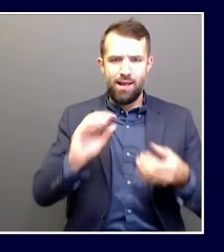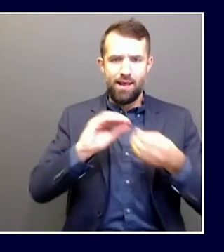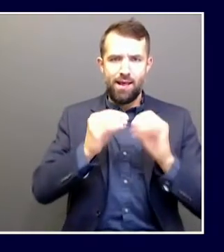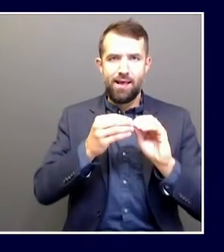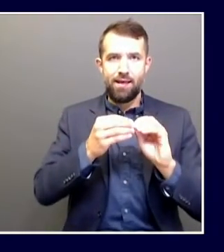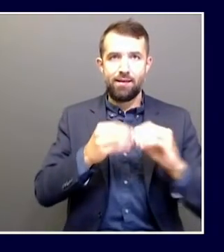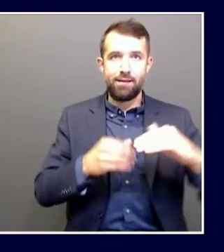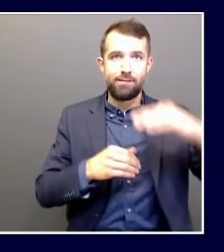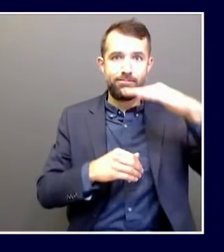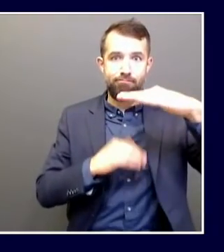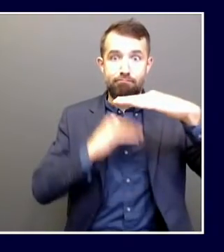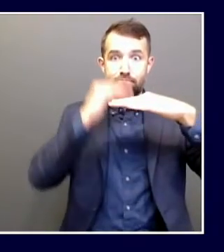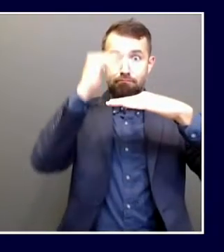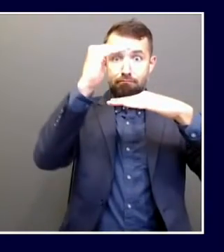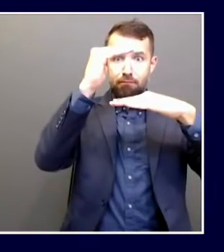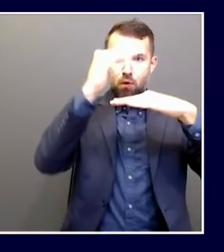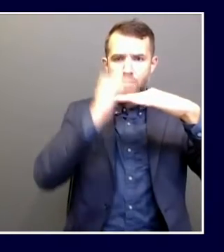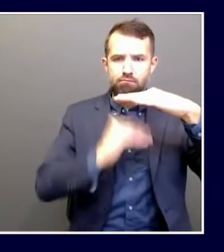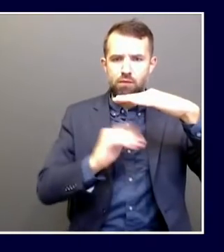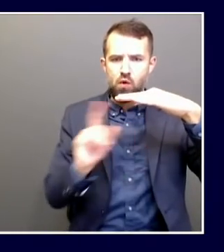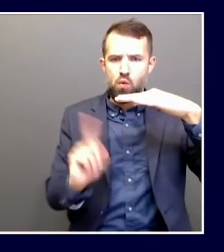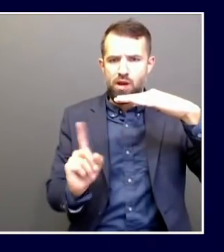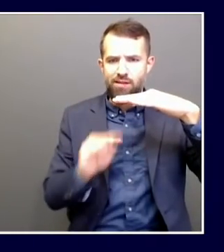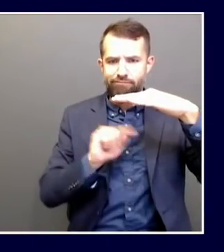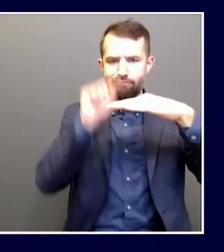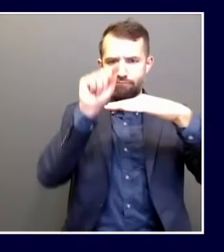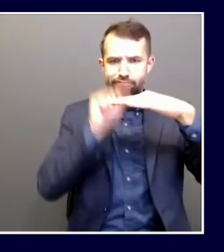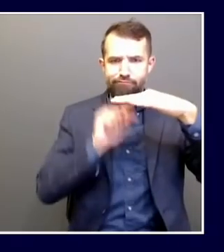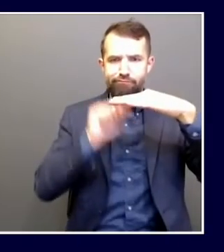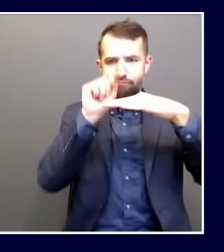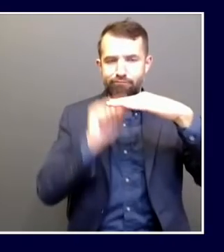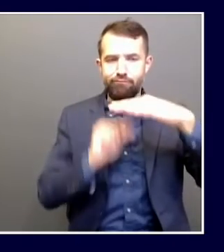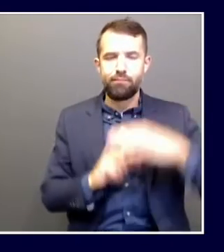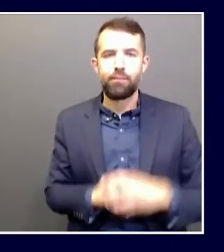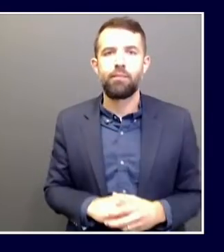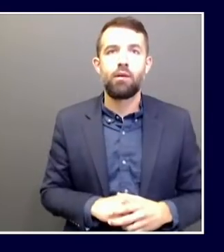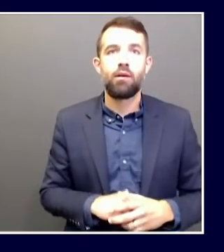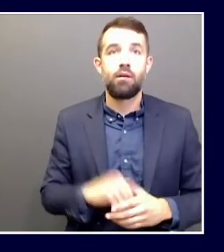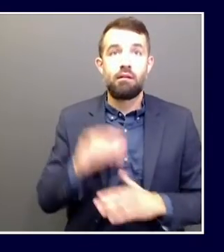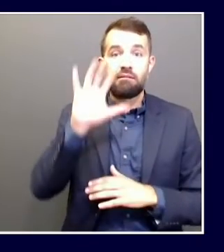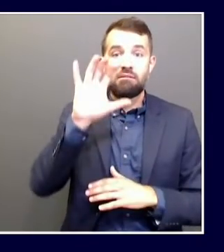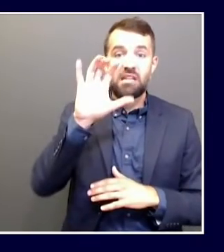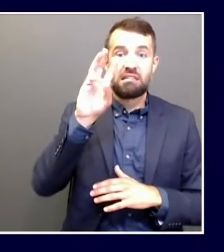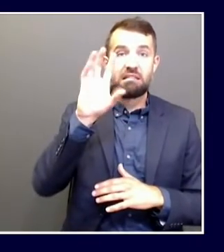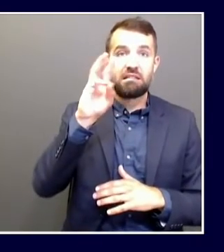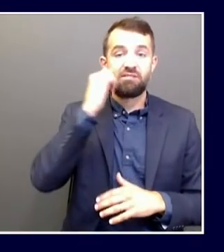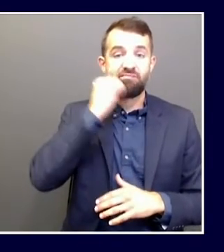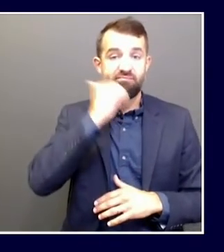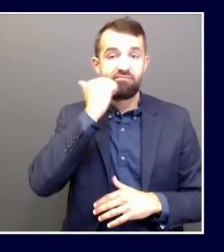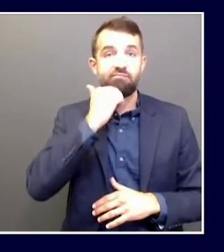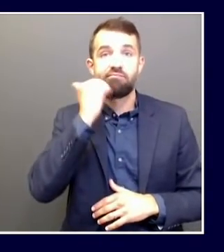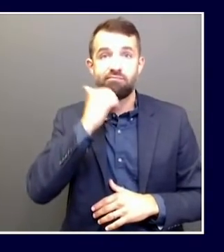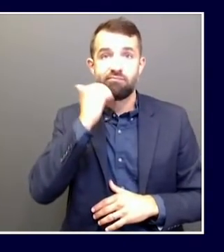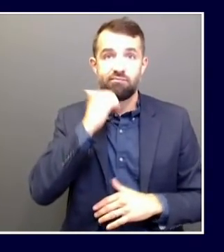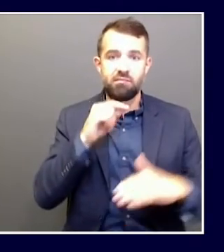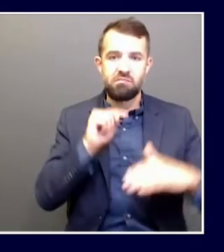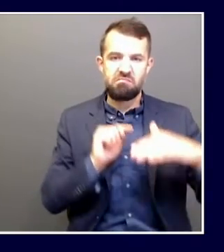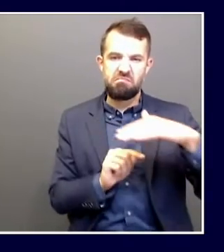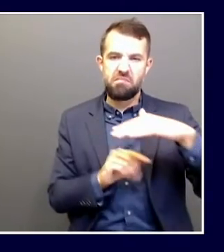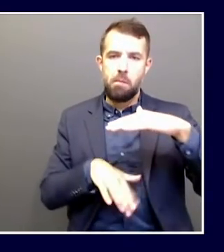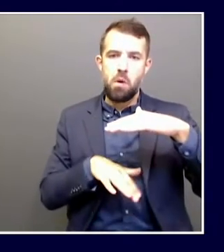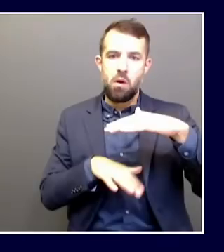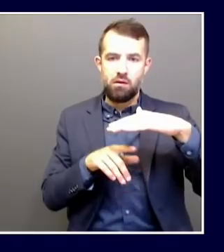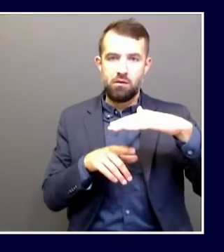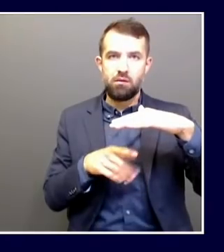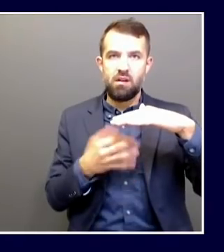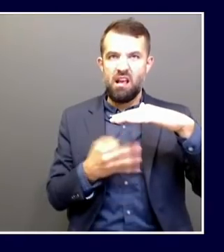the numerator a moment ago, Kevin, 500 to 600 cases per day. The denominator has been going up. That's the 19% that